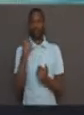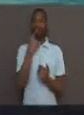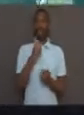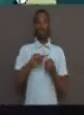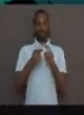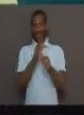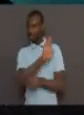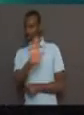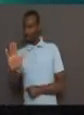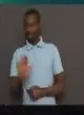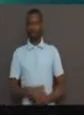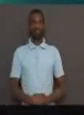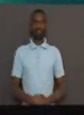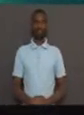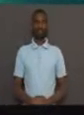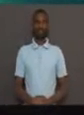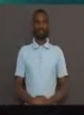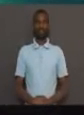classmate.